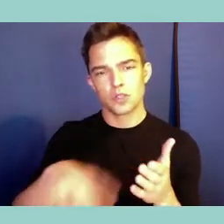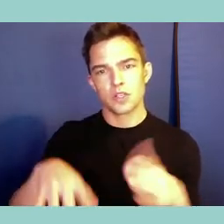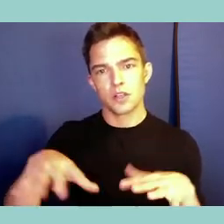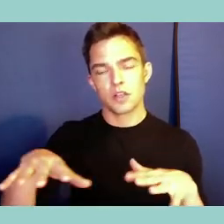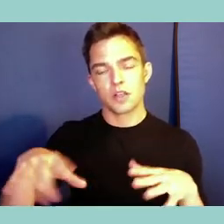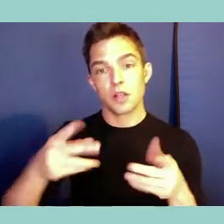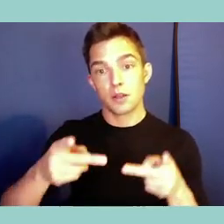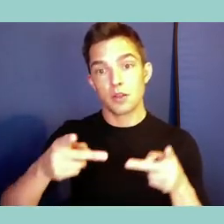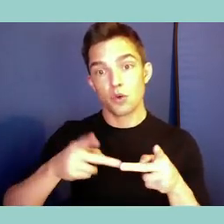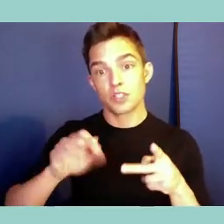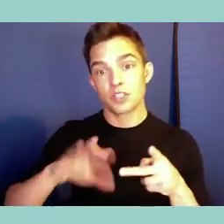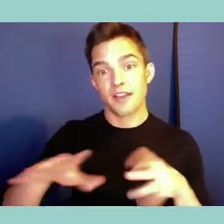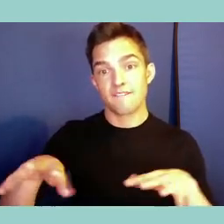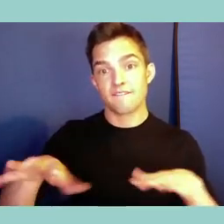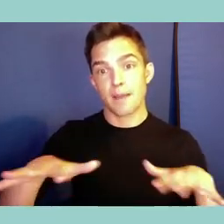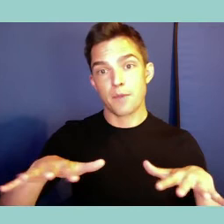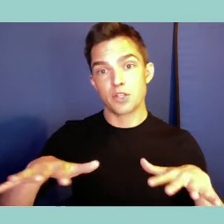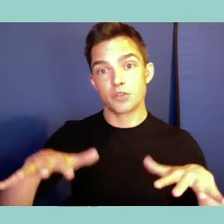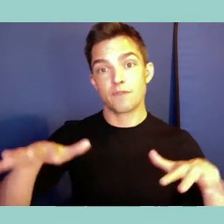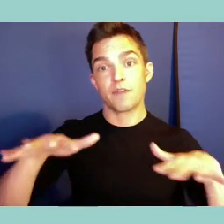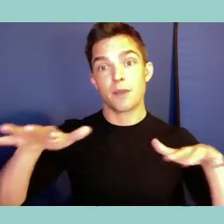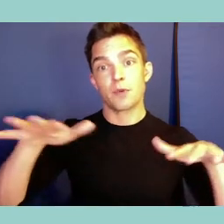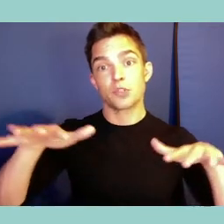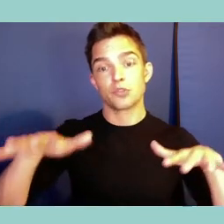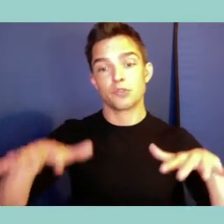the location of the vibration changes.